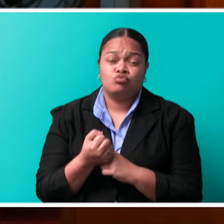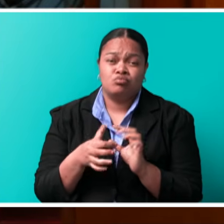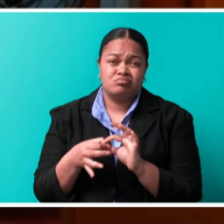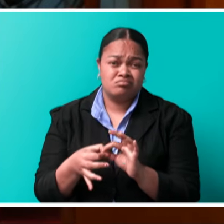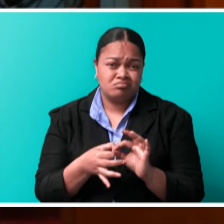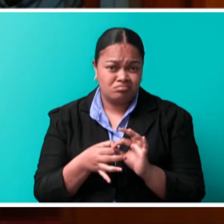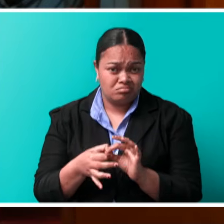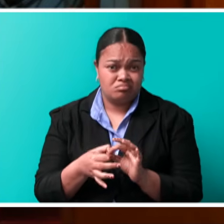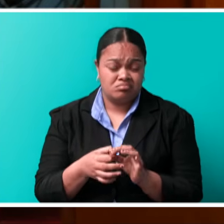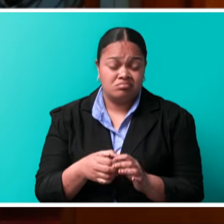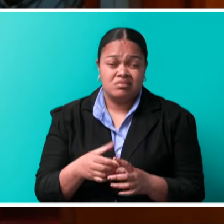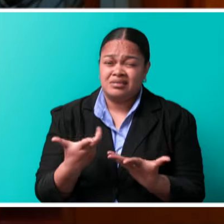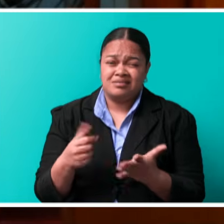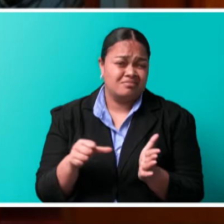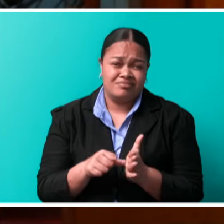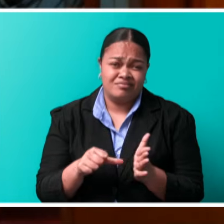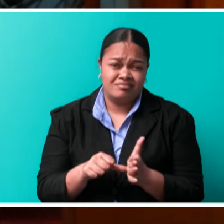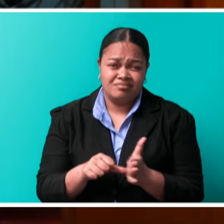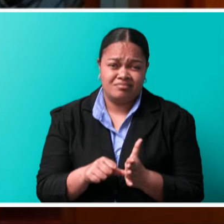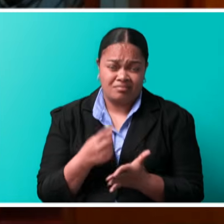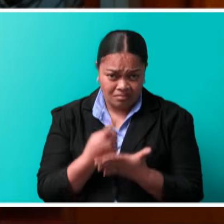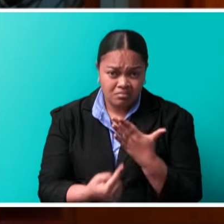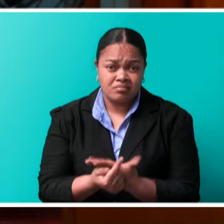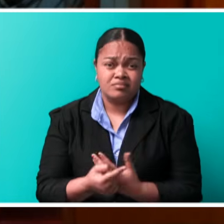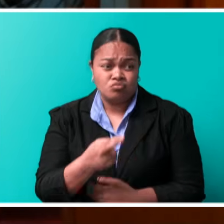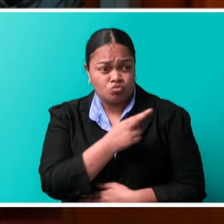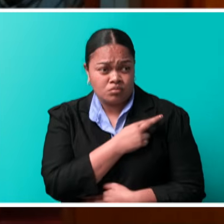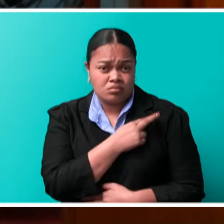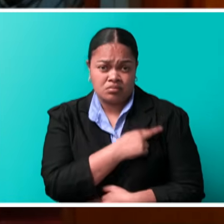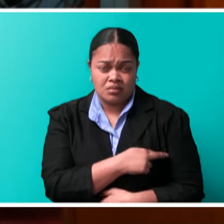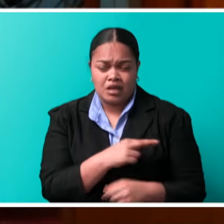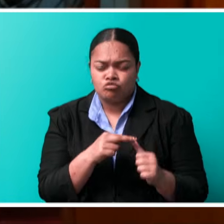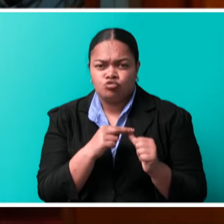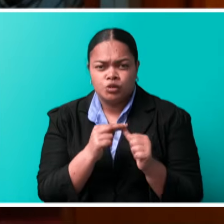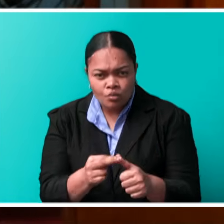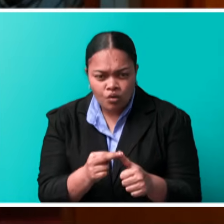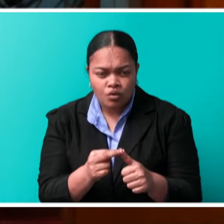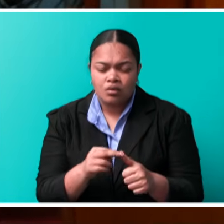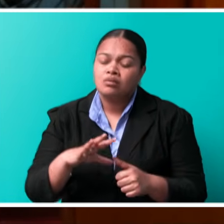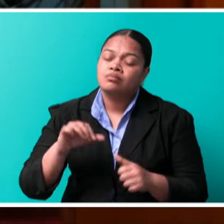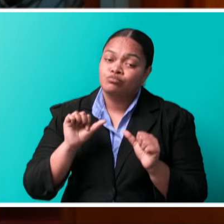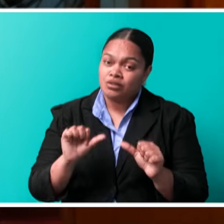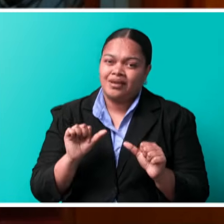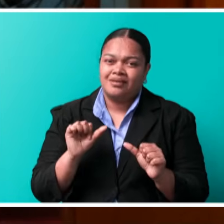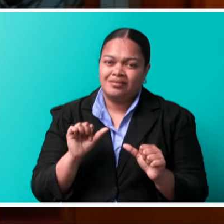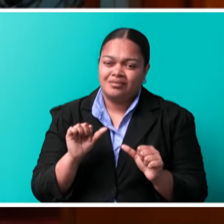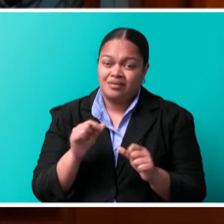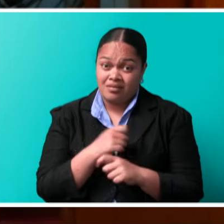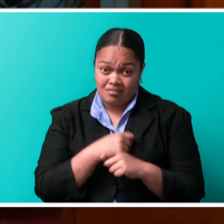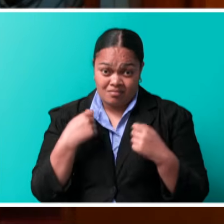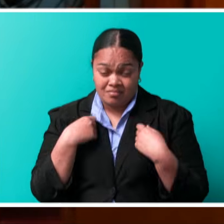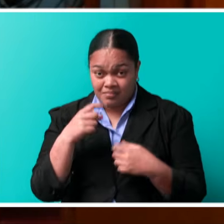We have a difficult reality, but the responsible response is to protect our people where we